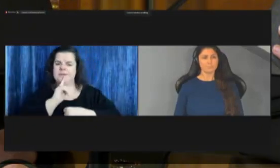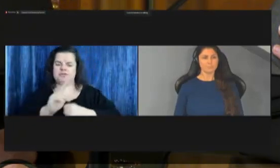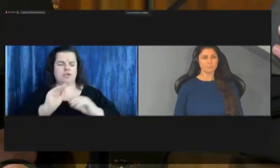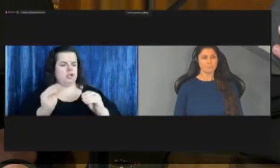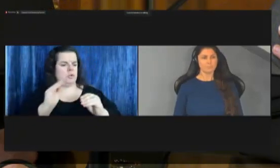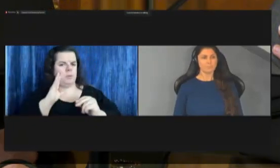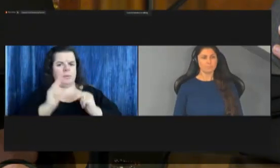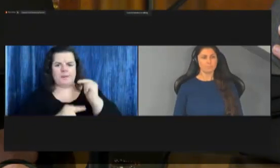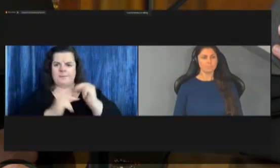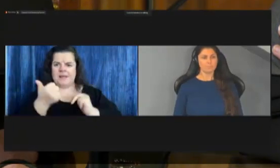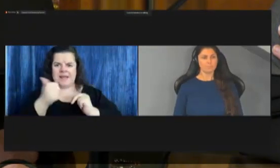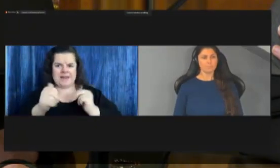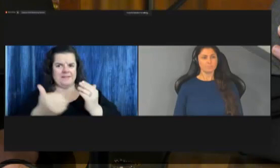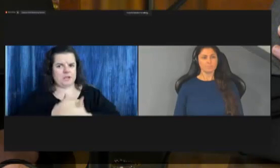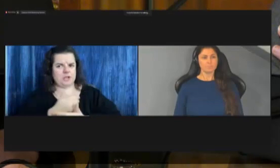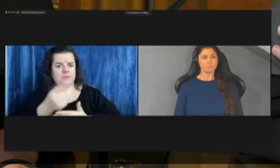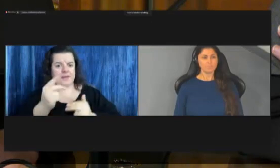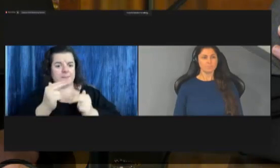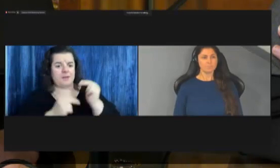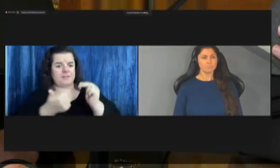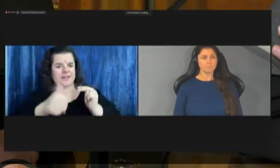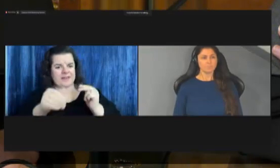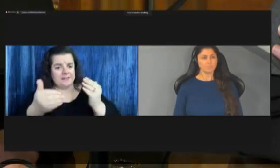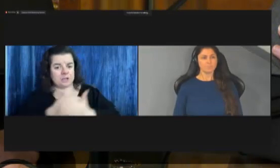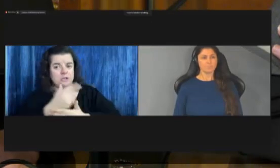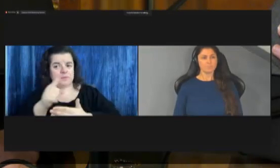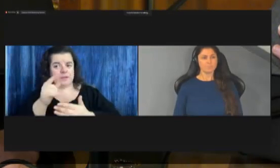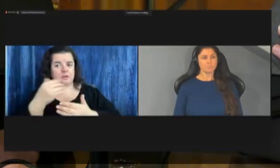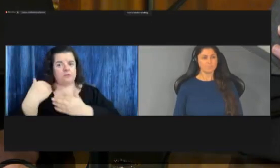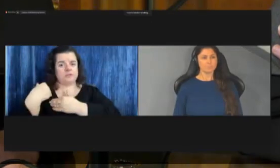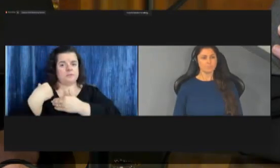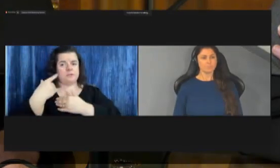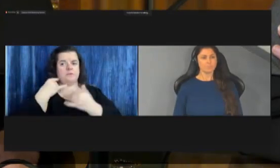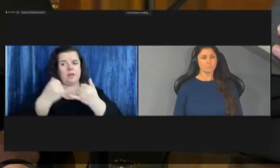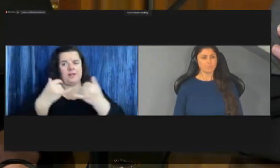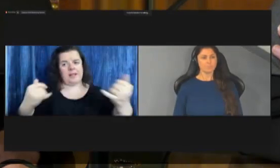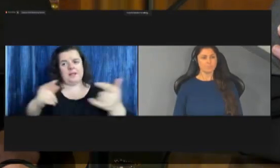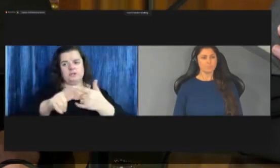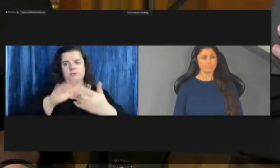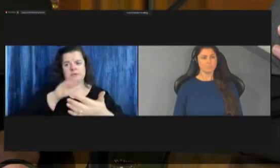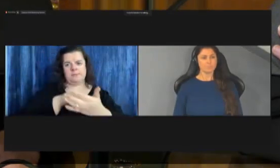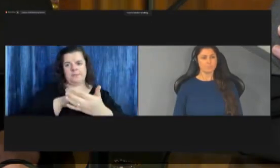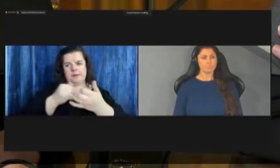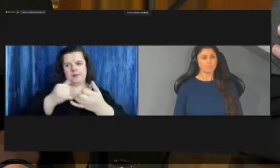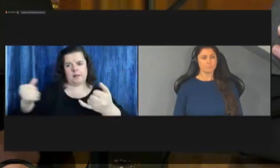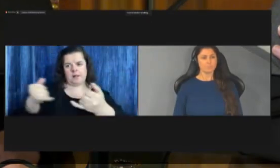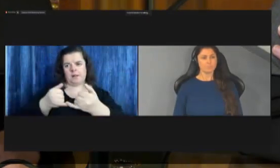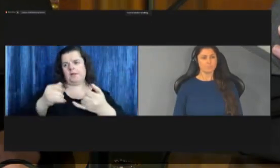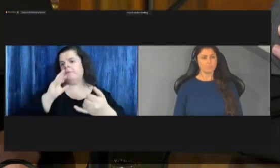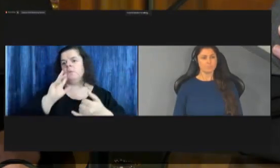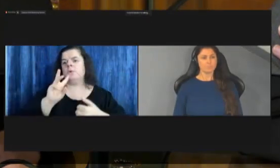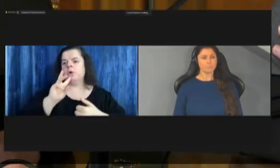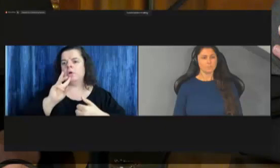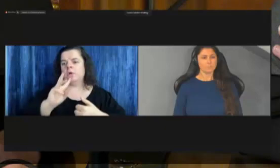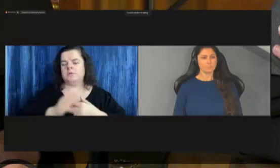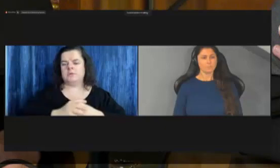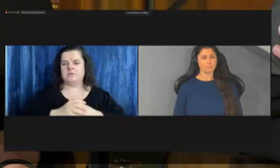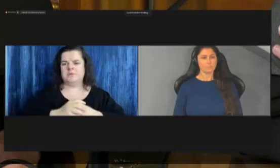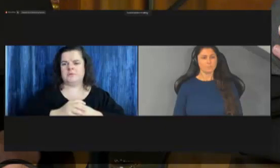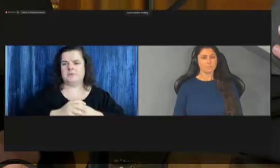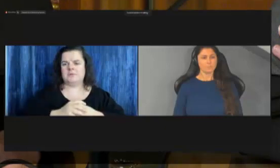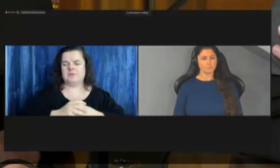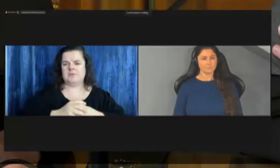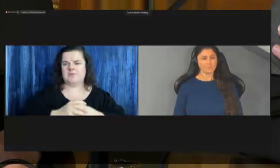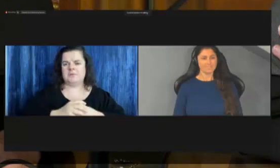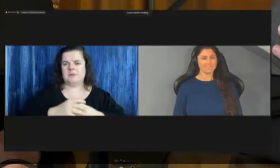building anything new, because when they build anything new, they're responsible to the line out to the middle of the main, and so they cut into it. That, so any